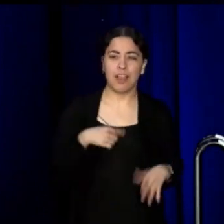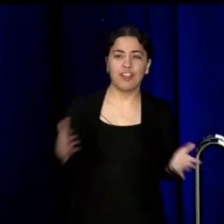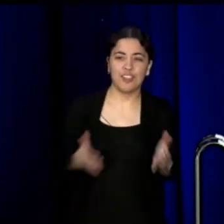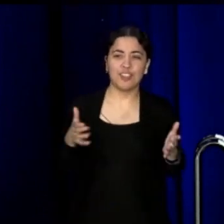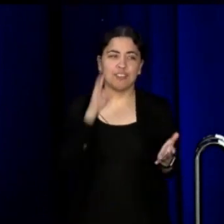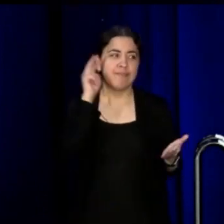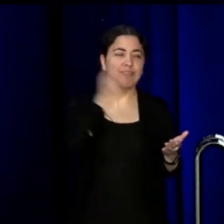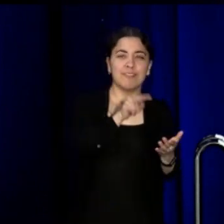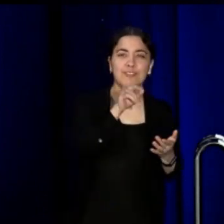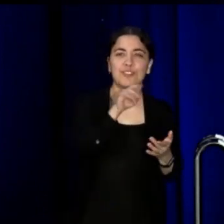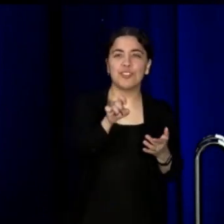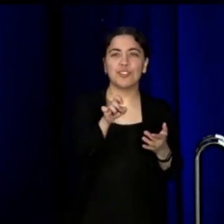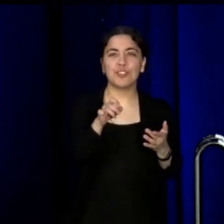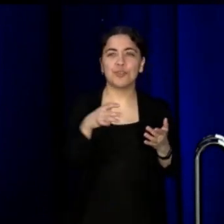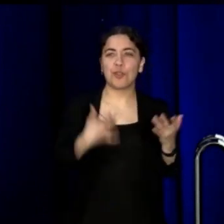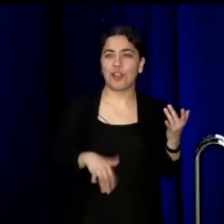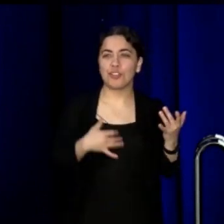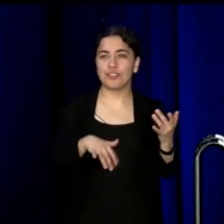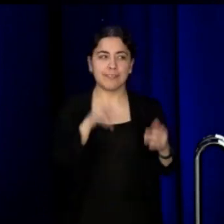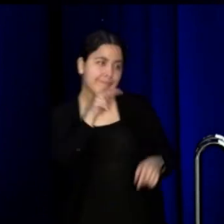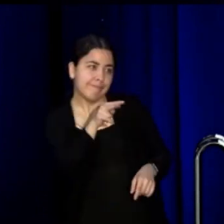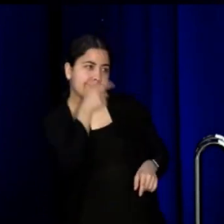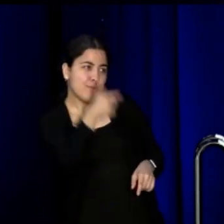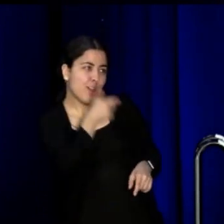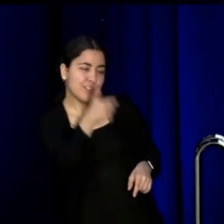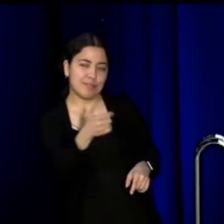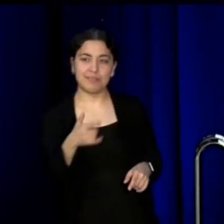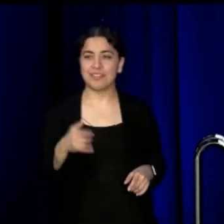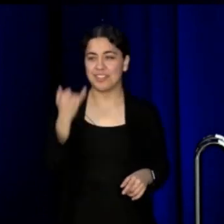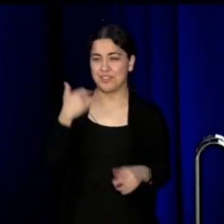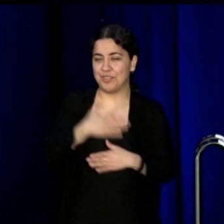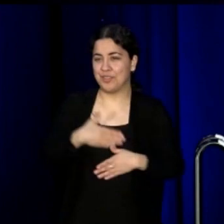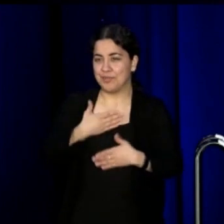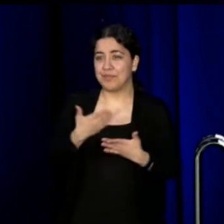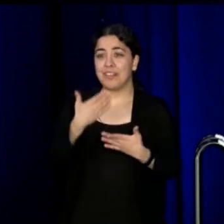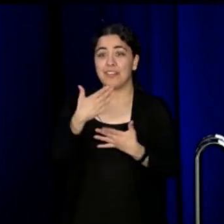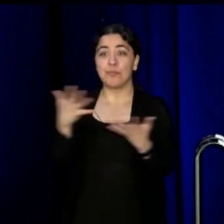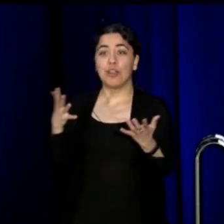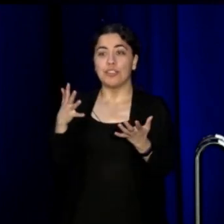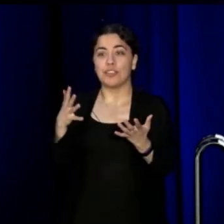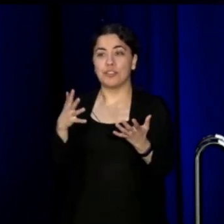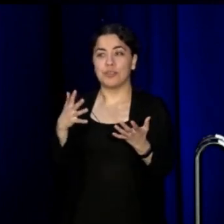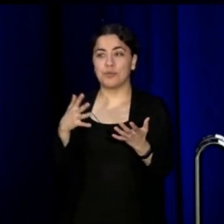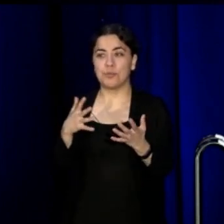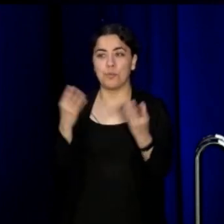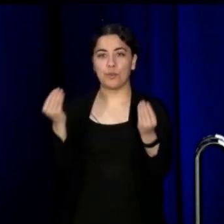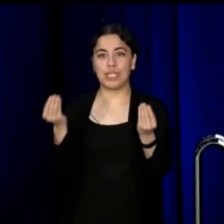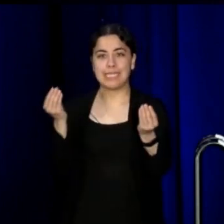go to a U2 concert if you have the chance. Thank you very much. Muchas gracias.